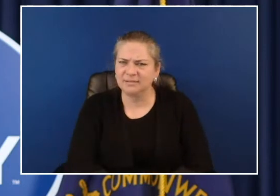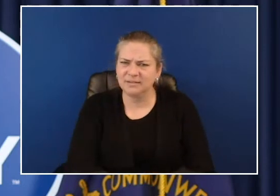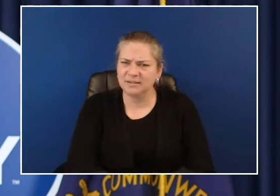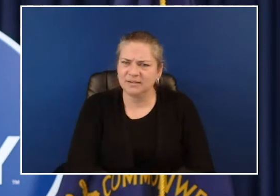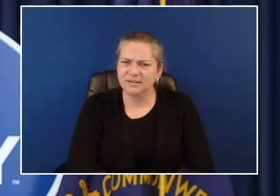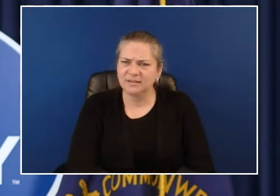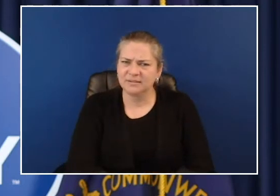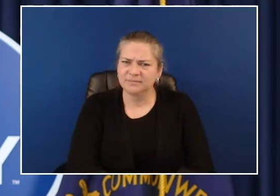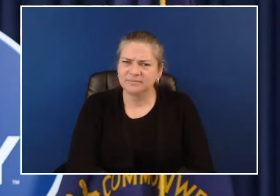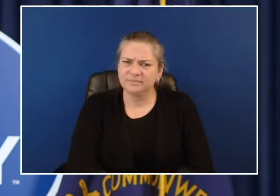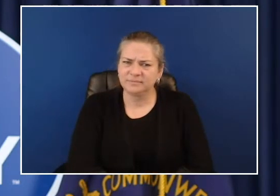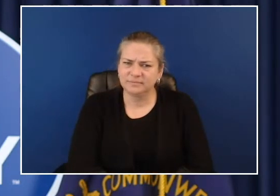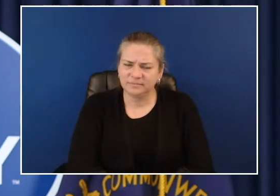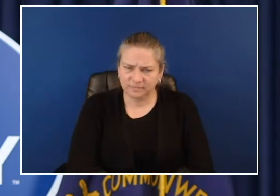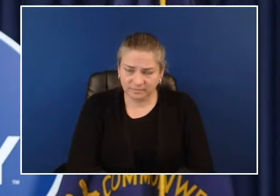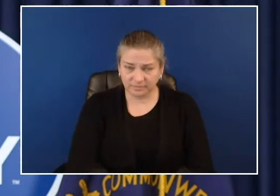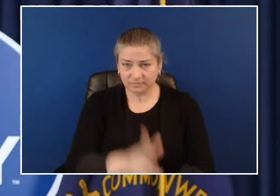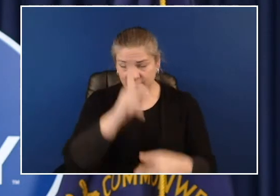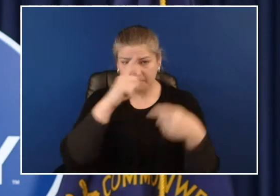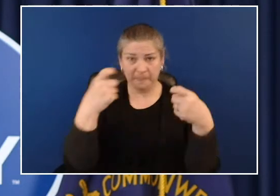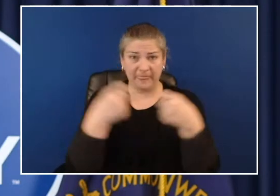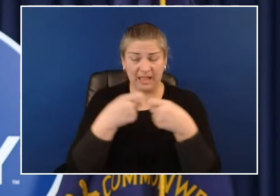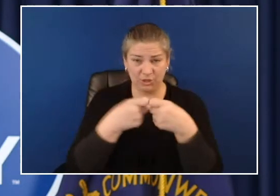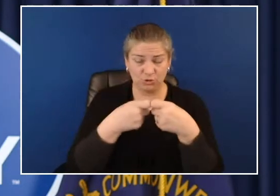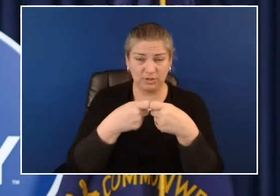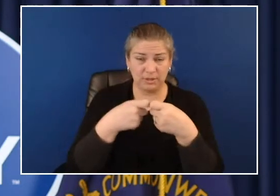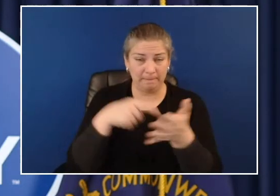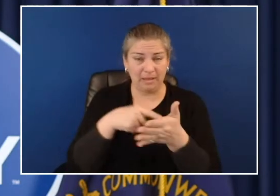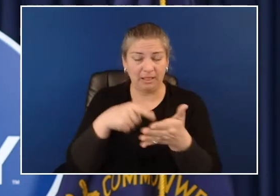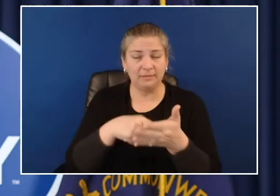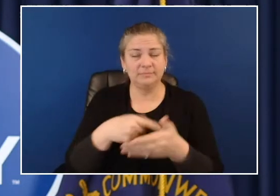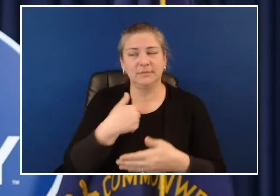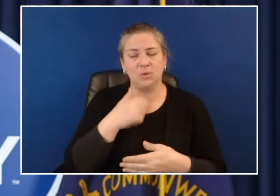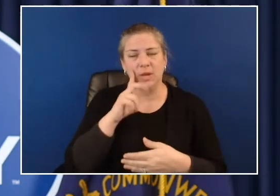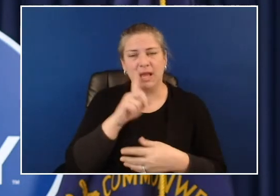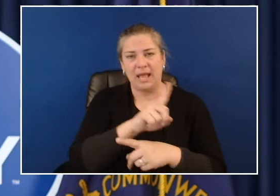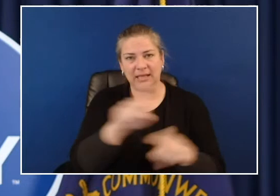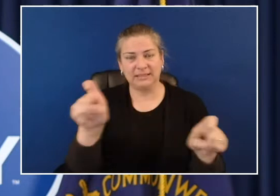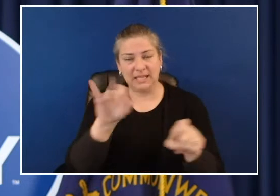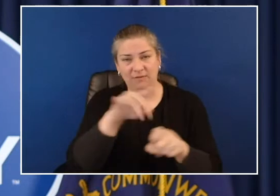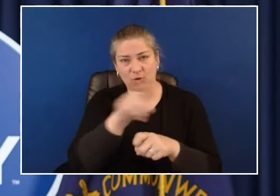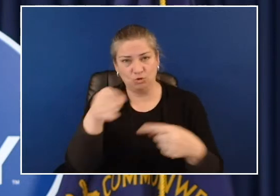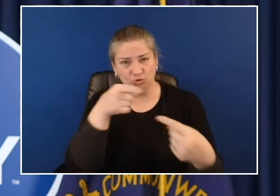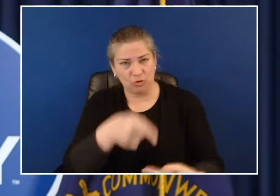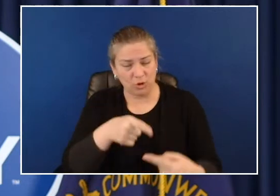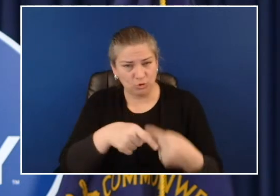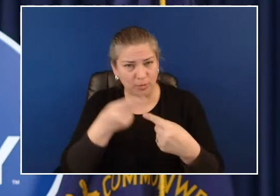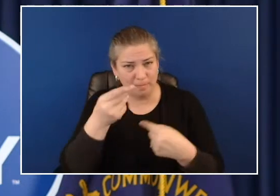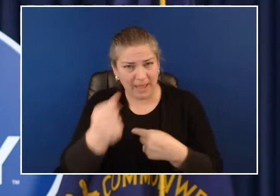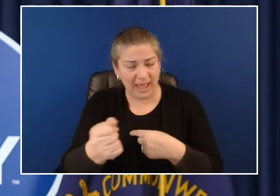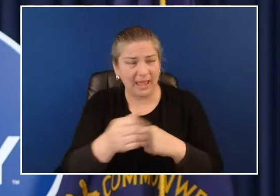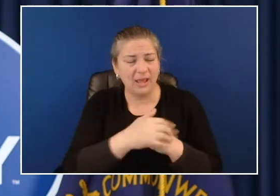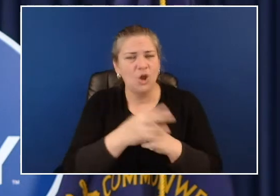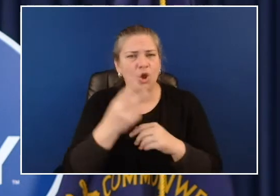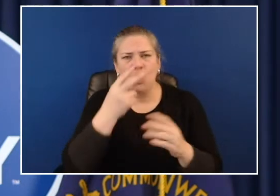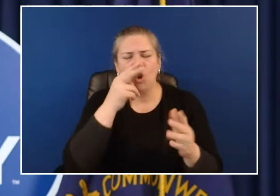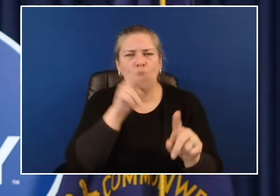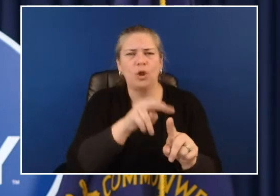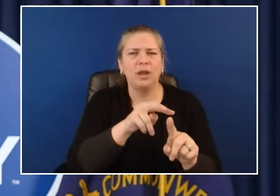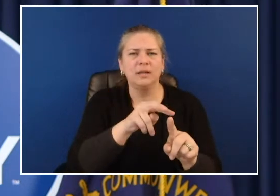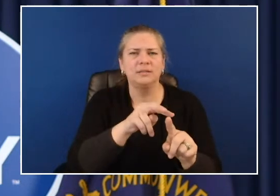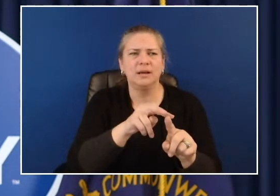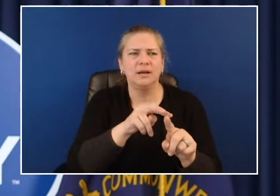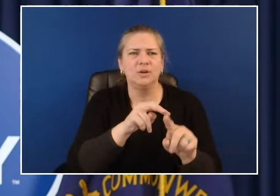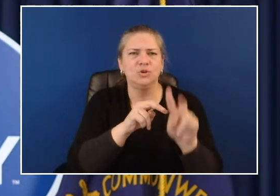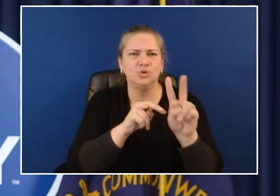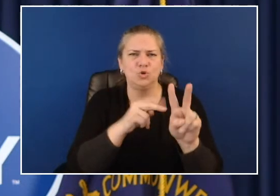On electric bills, I would ask people who are struggling to pay them to look at the 2 programs